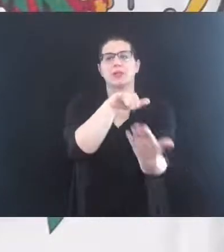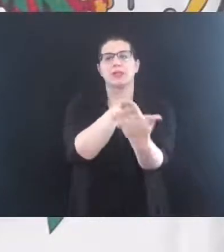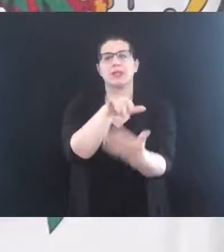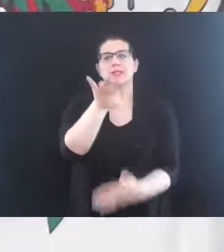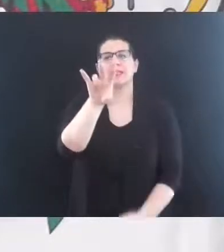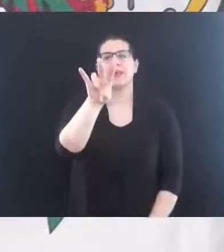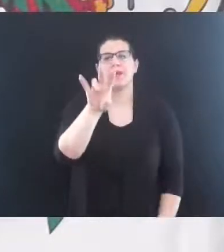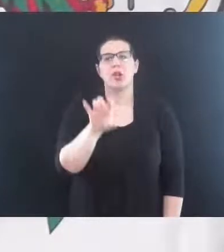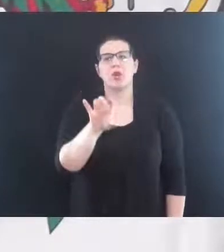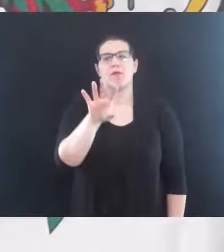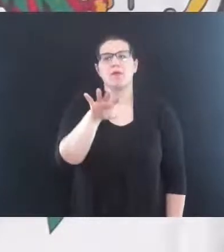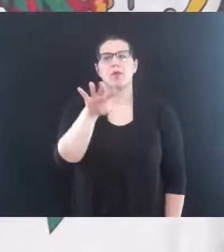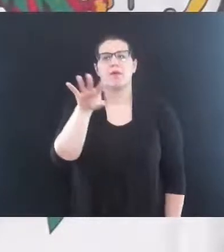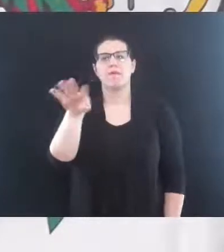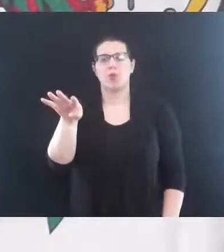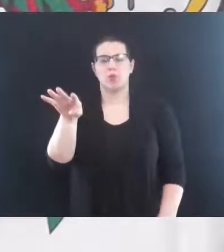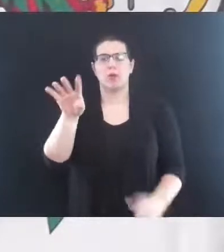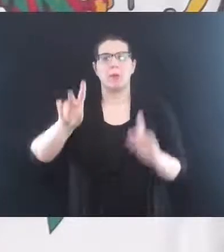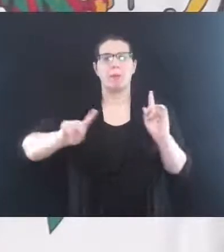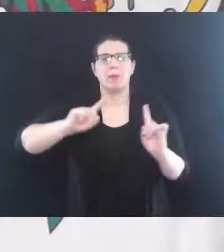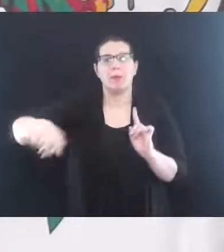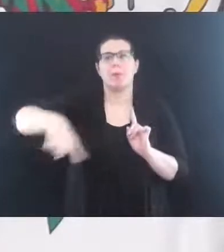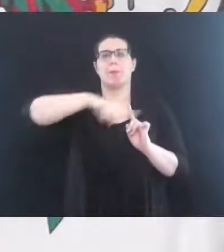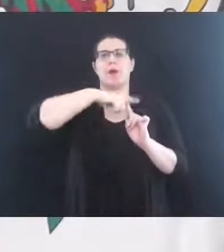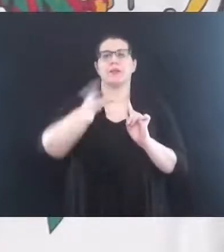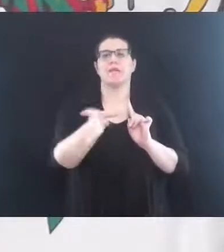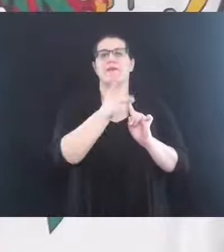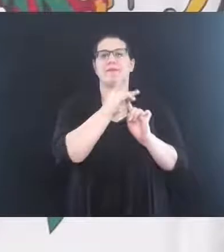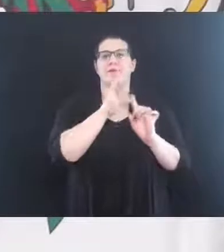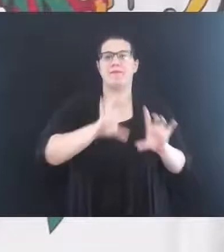29,744 active cases in West Virginia.